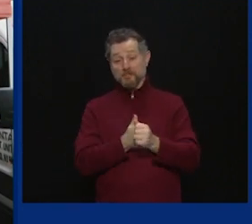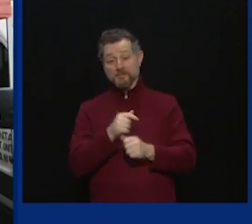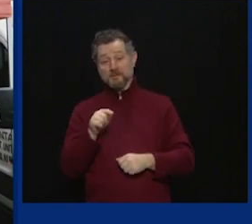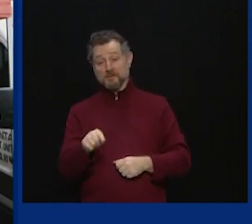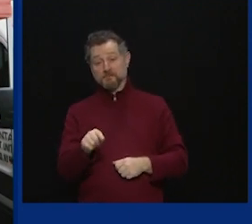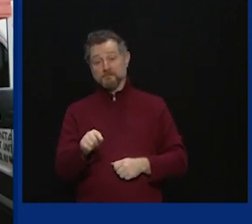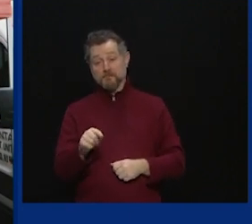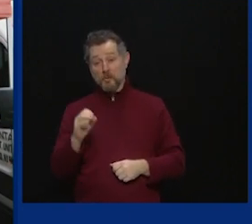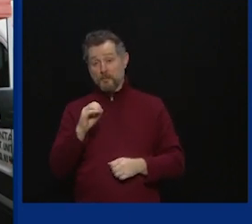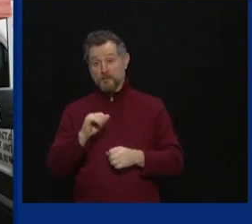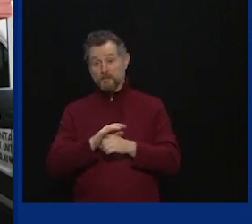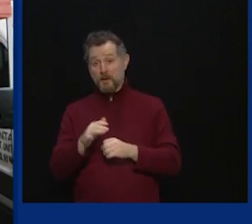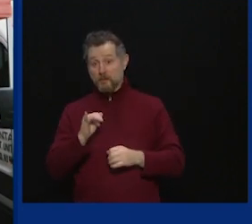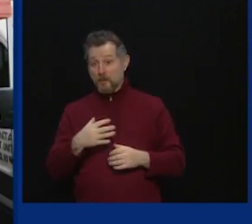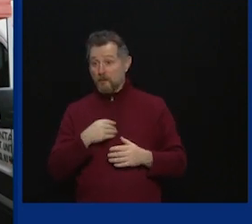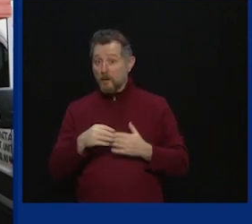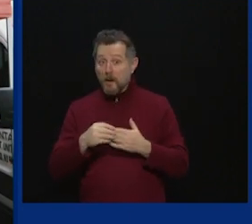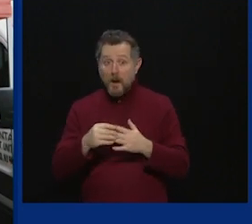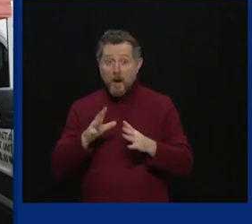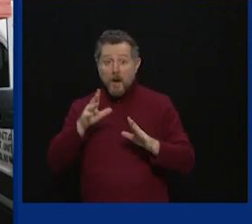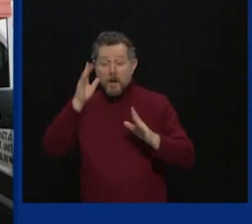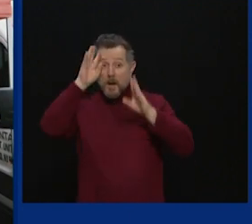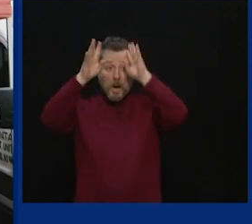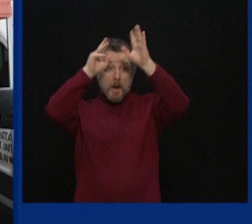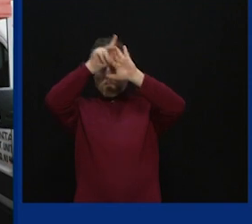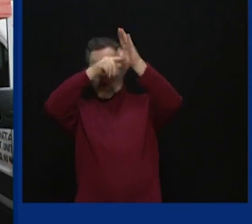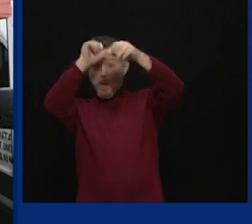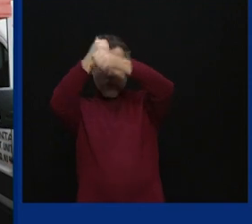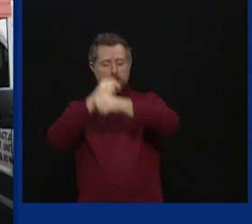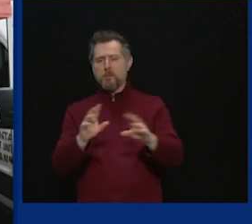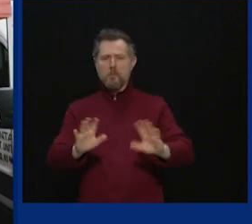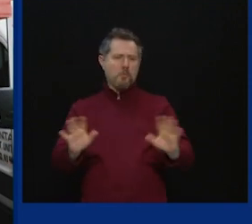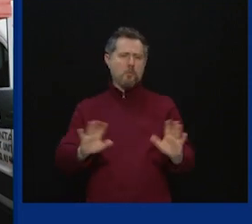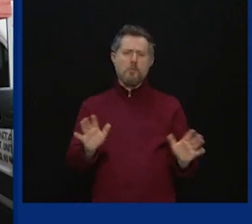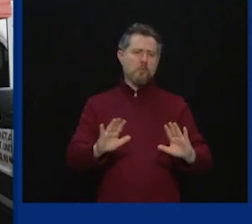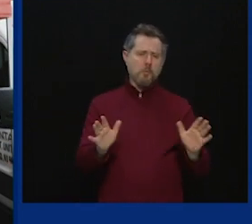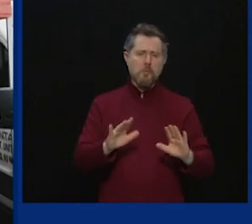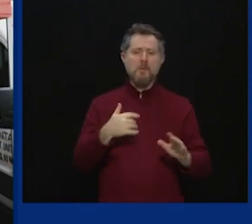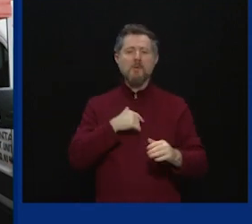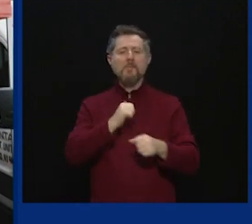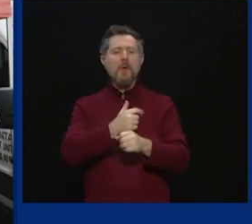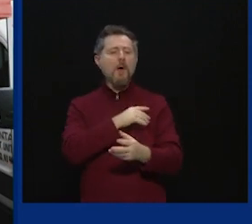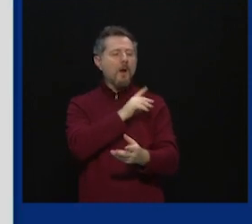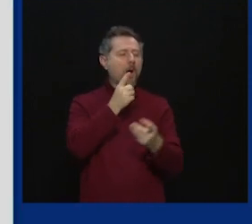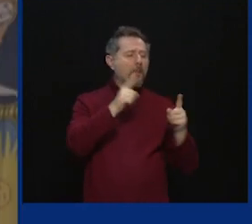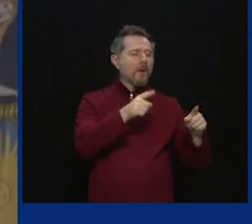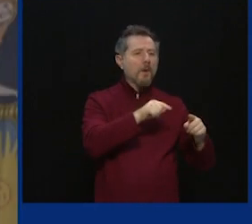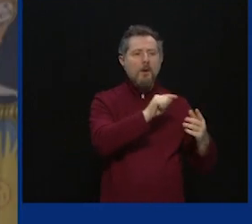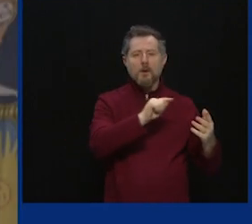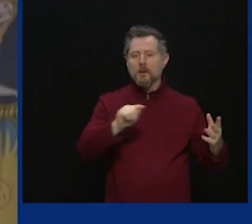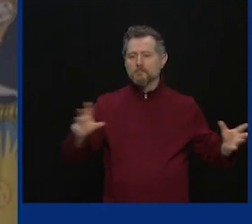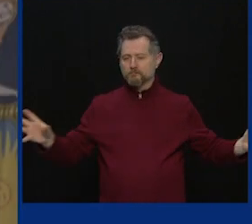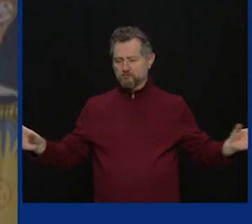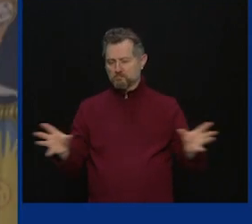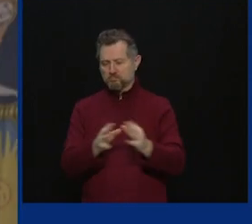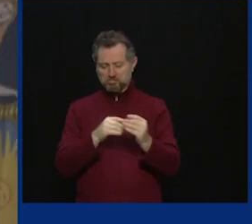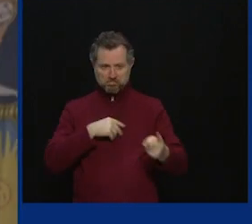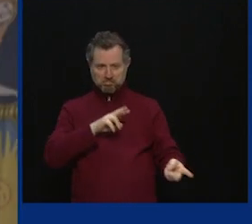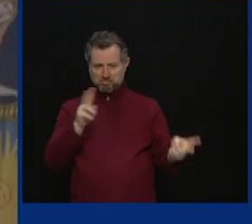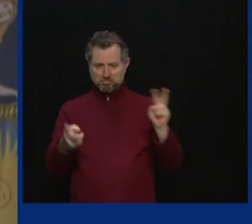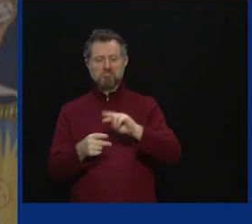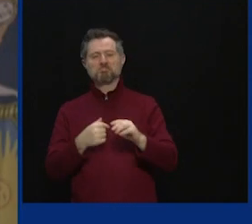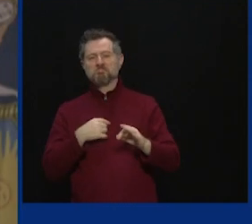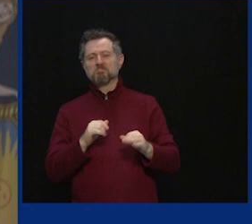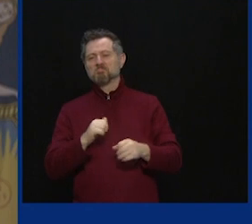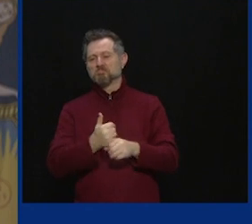is a factor over here. The factors I look at, you've all heard me say many, many times. So we know what to